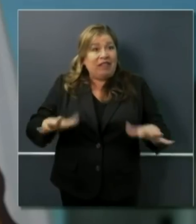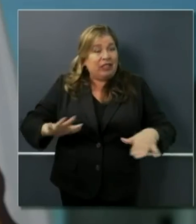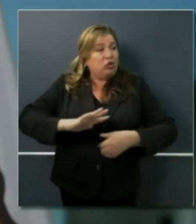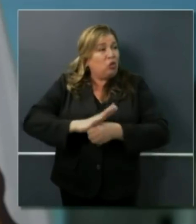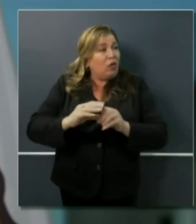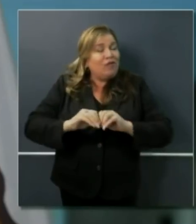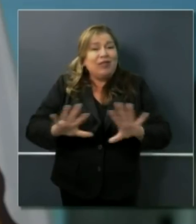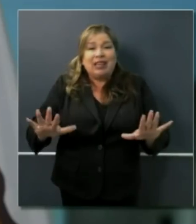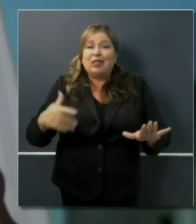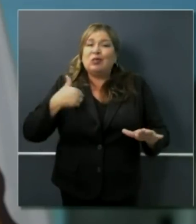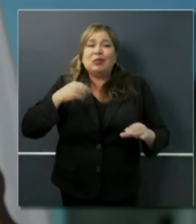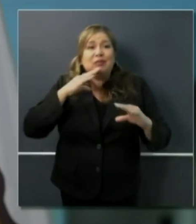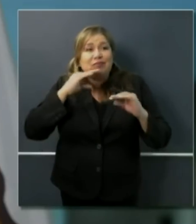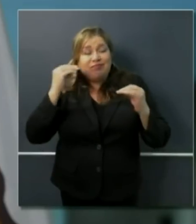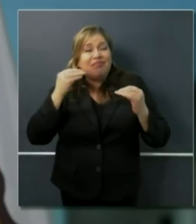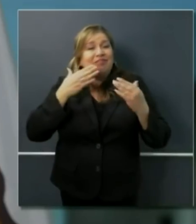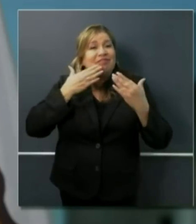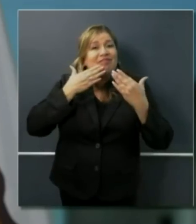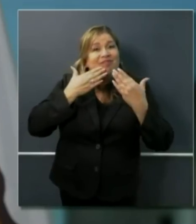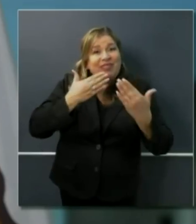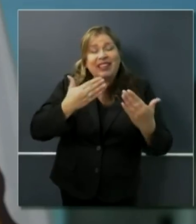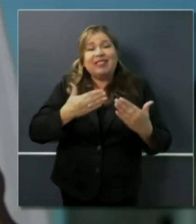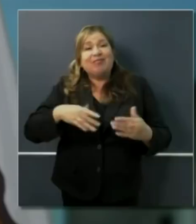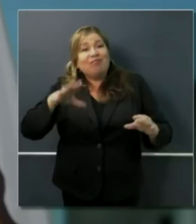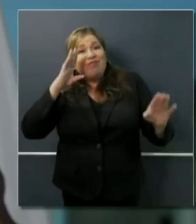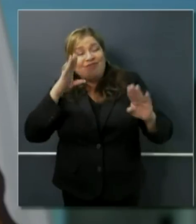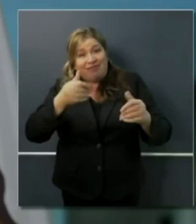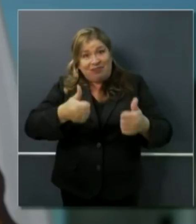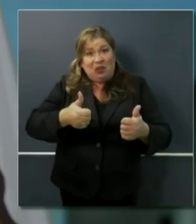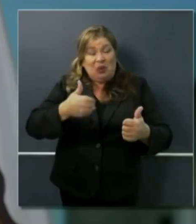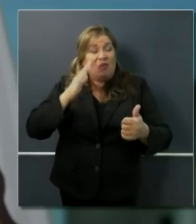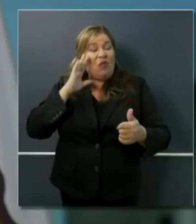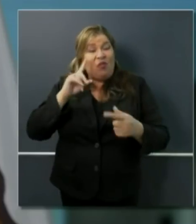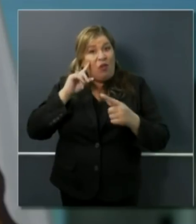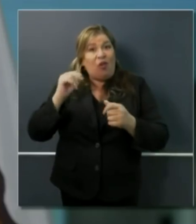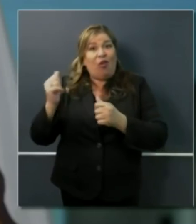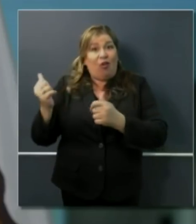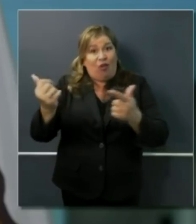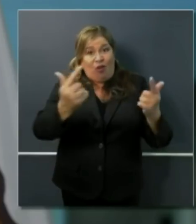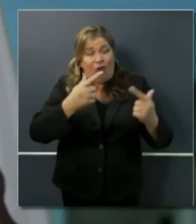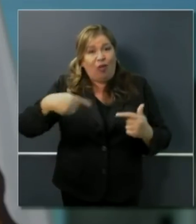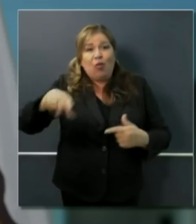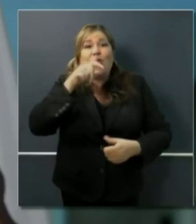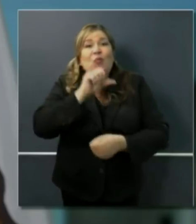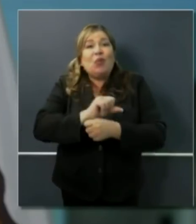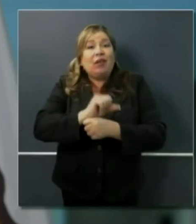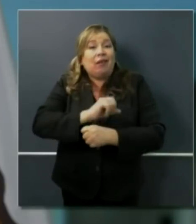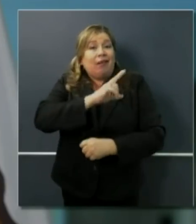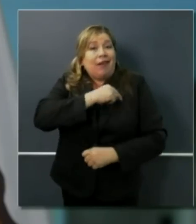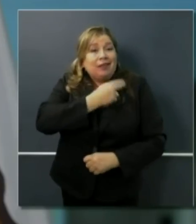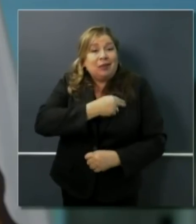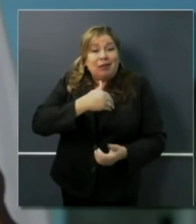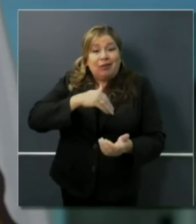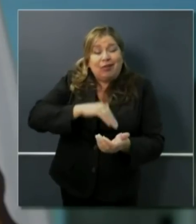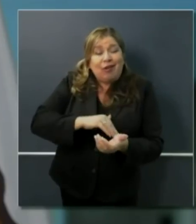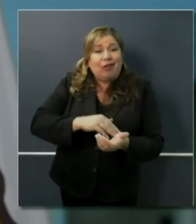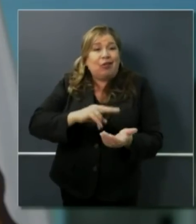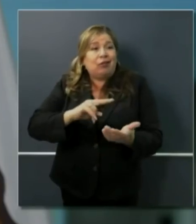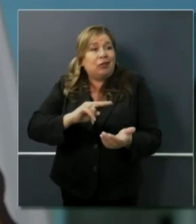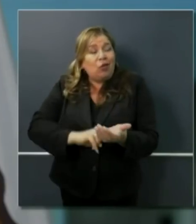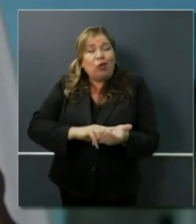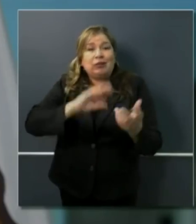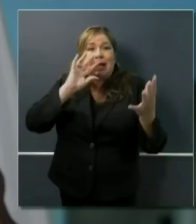smile, a big thanks, how do you do, and to all the frontline healthcare workforce